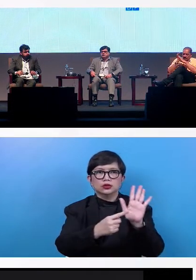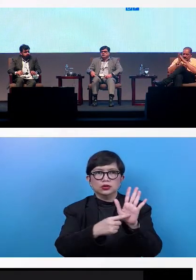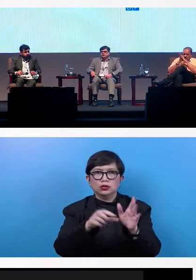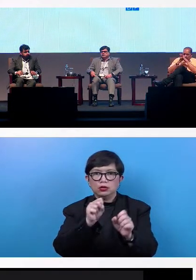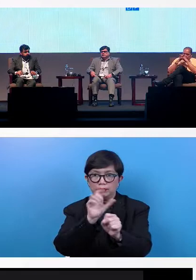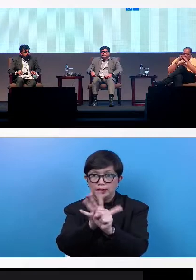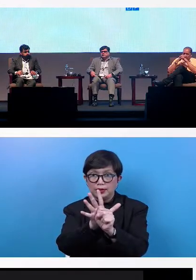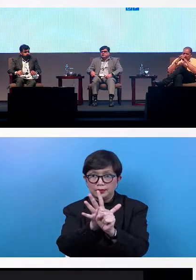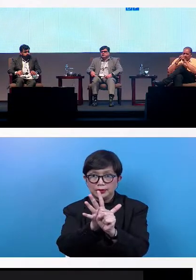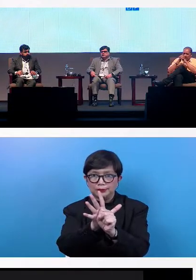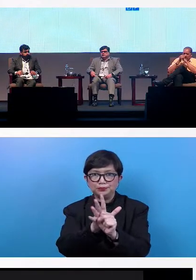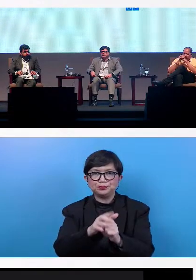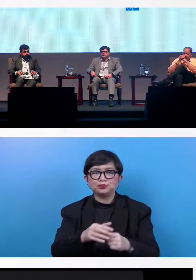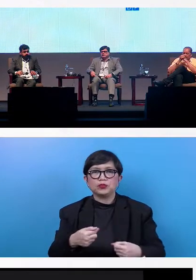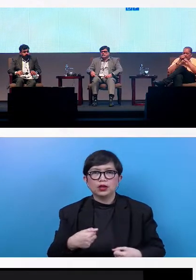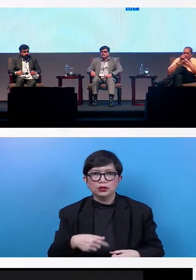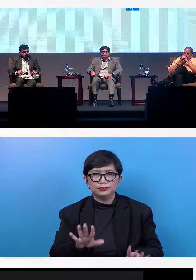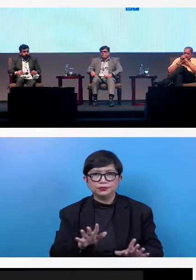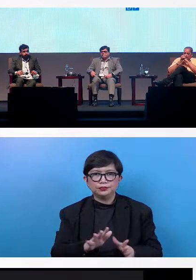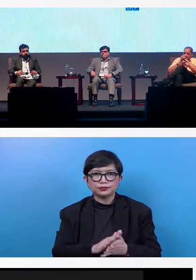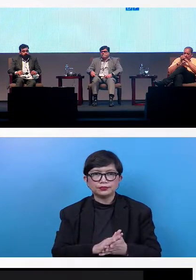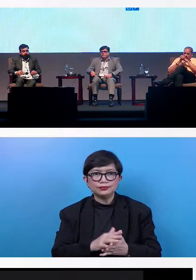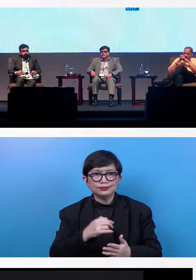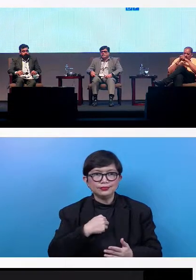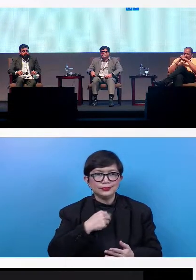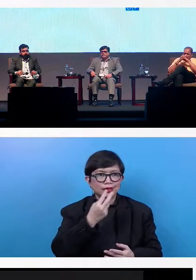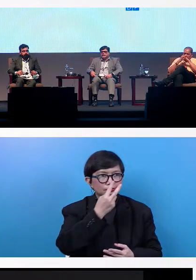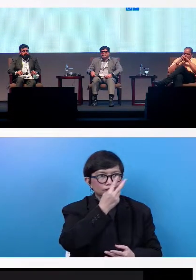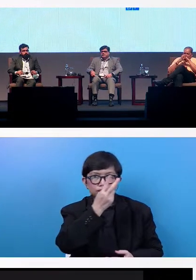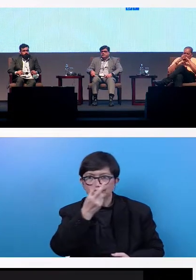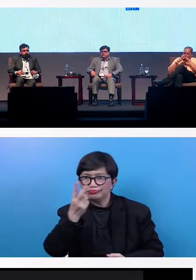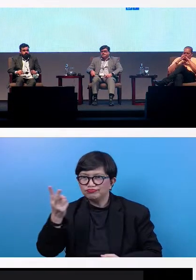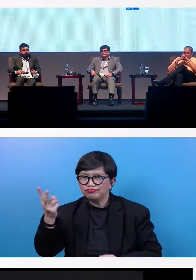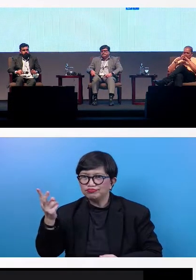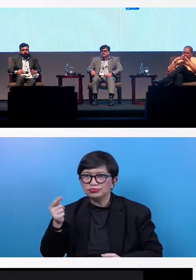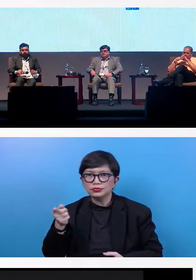terms of how we can best monitor that from a stress testing perspective,